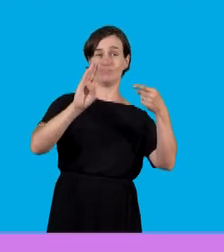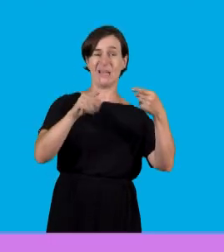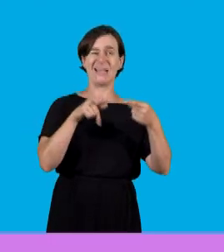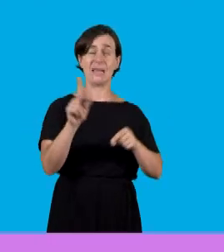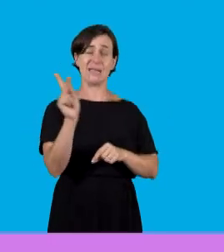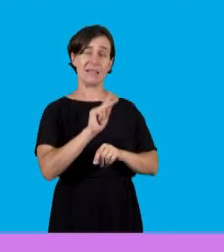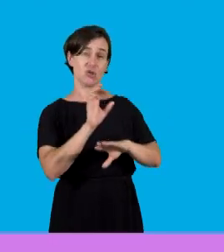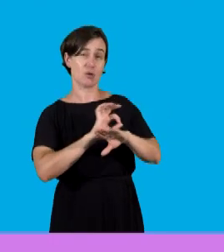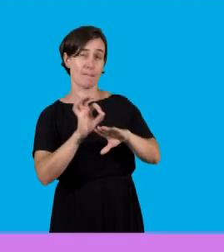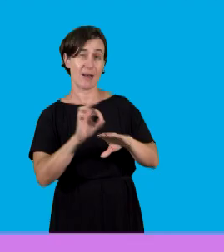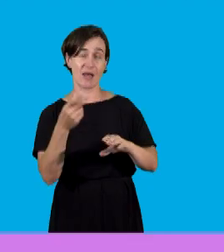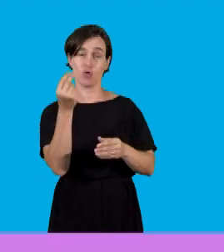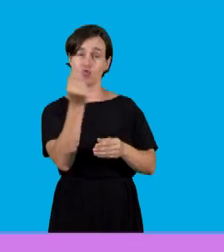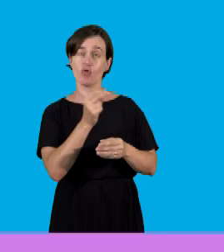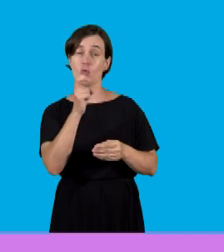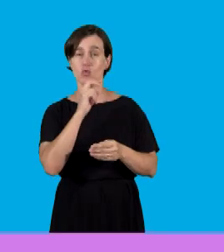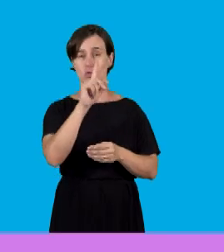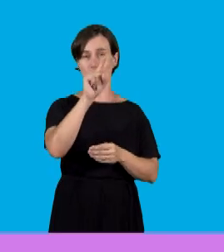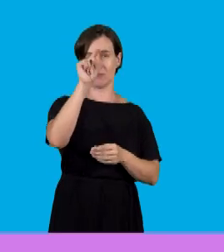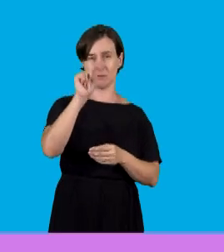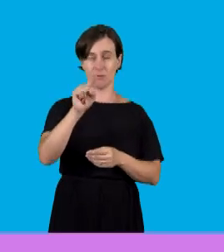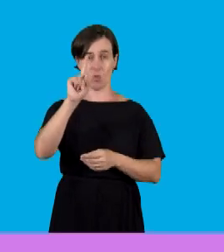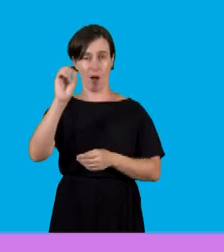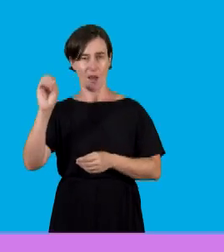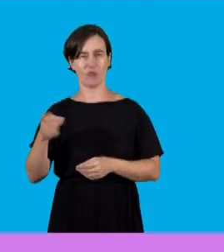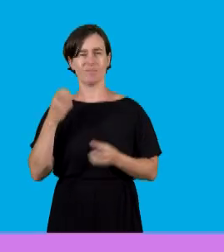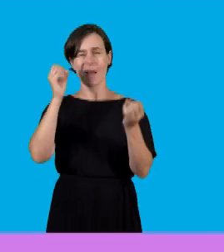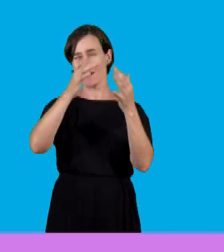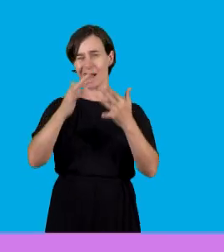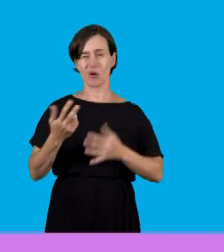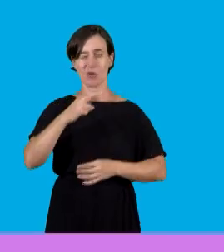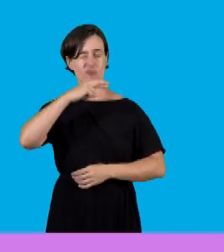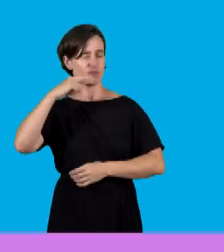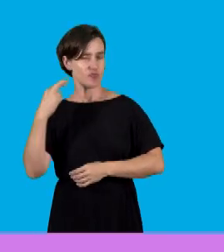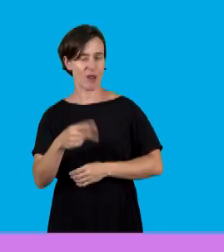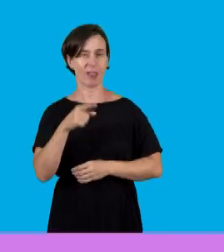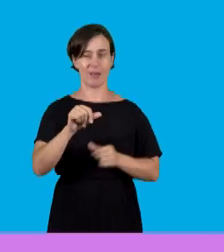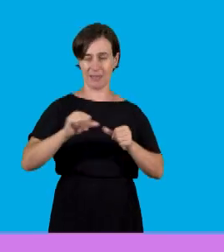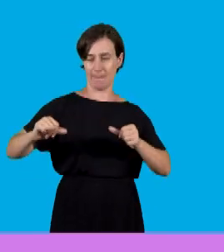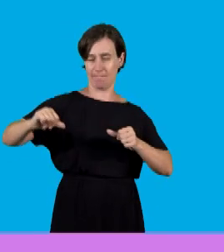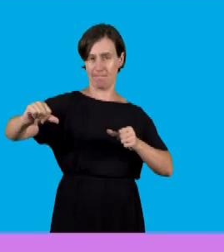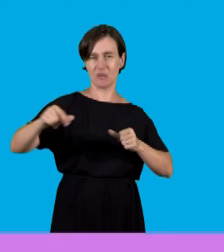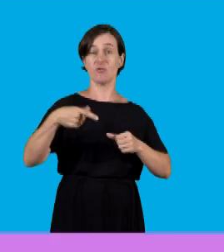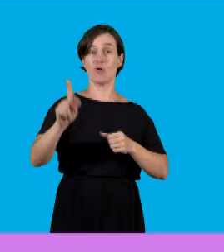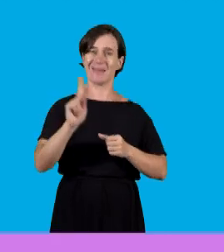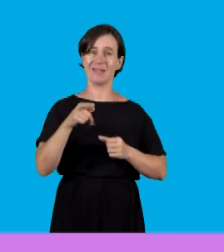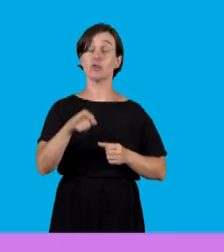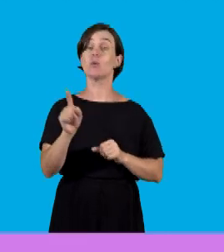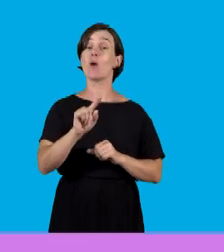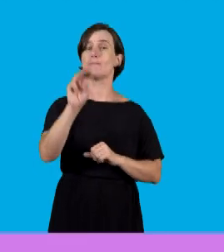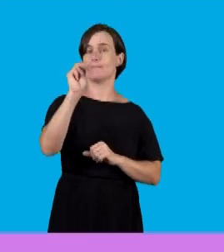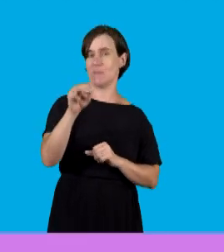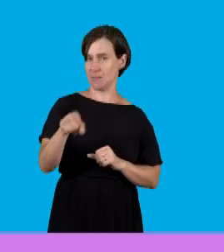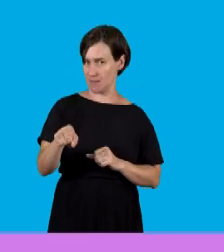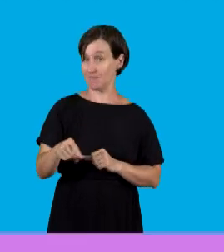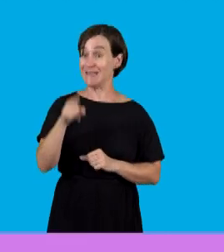B says a kitchen plan is also drawn at a scale of 1:100. Calculate the actual dimensions of the kitchen in meters. Now we have to